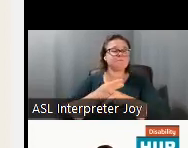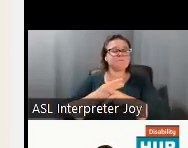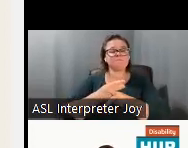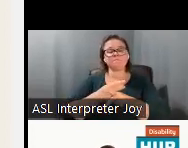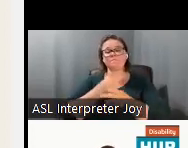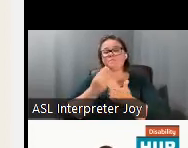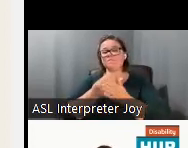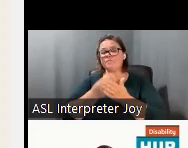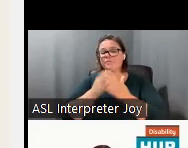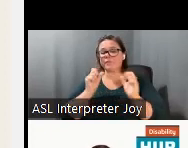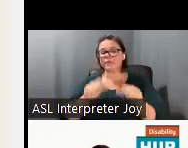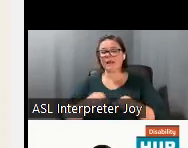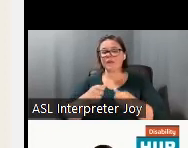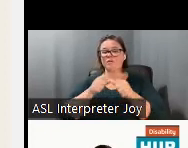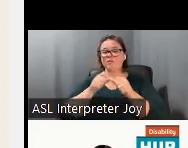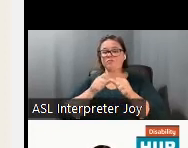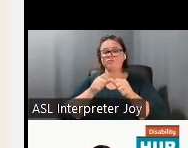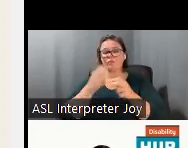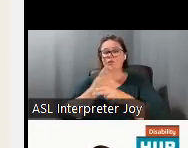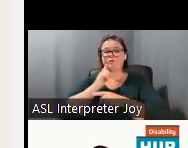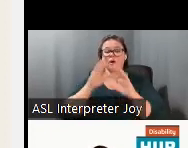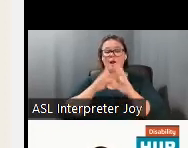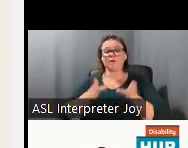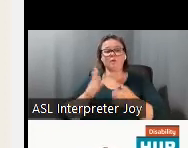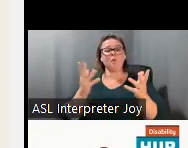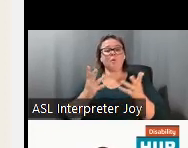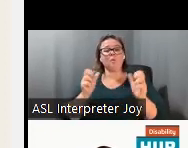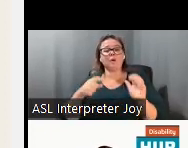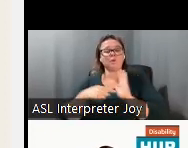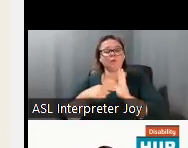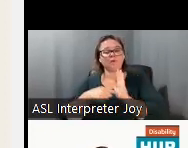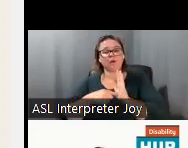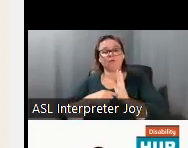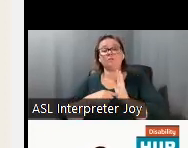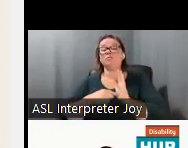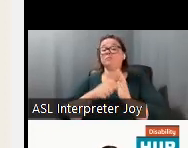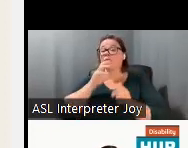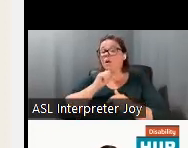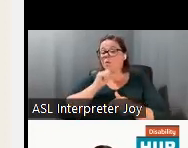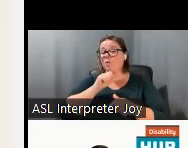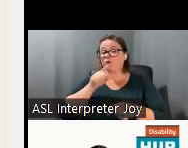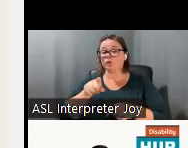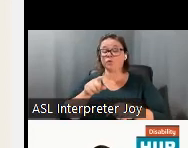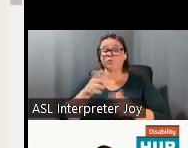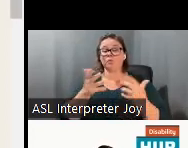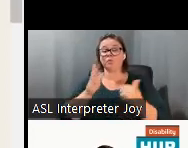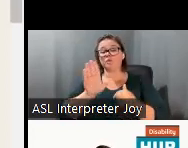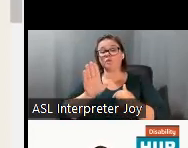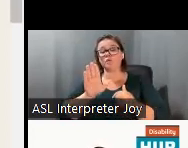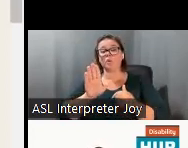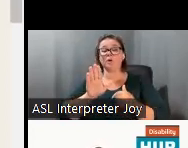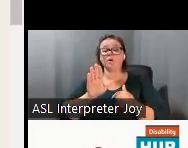money can you put towards housing? What can you afford? And so on. How old are you? What's your